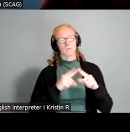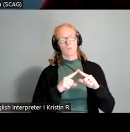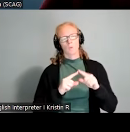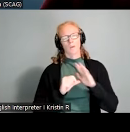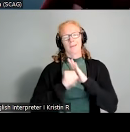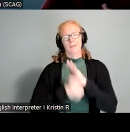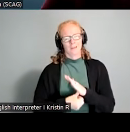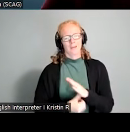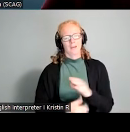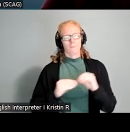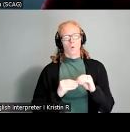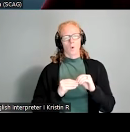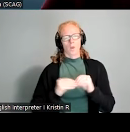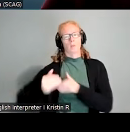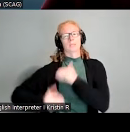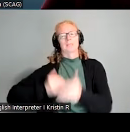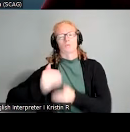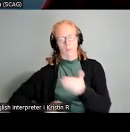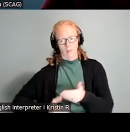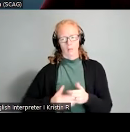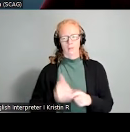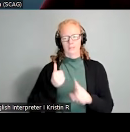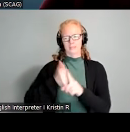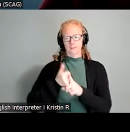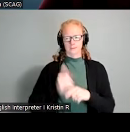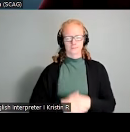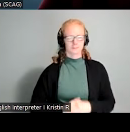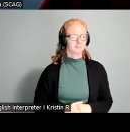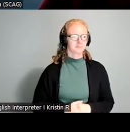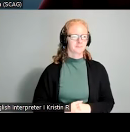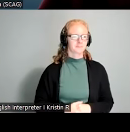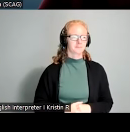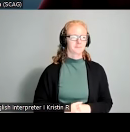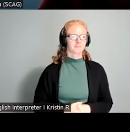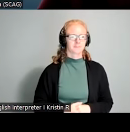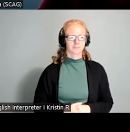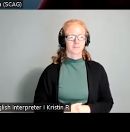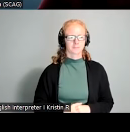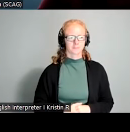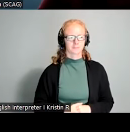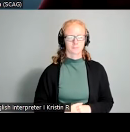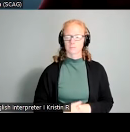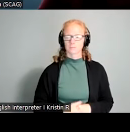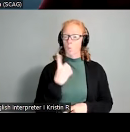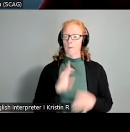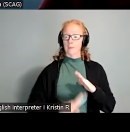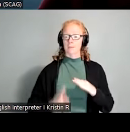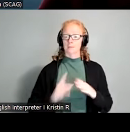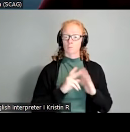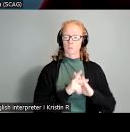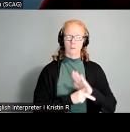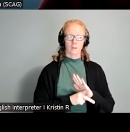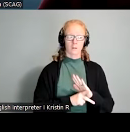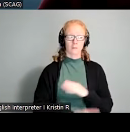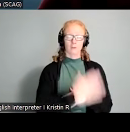slide is more on the procedural, on the process of the SQL requirements. One of the basic SQL principles is good